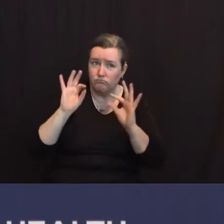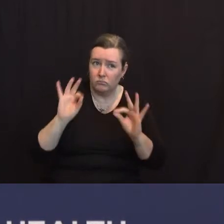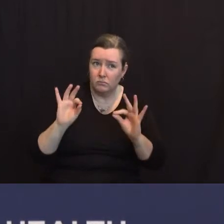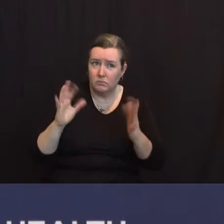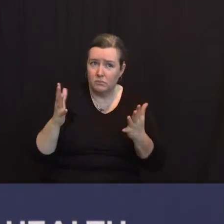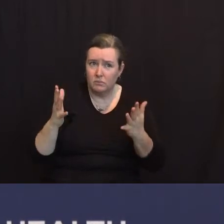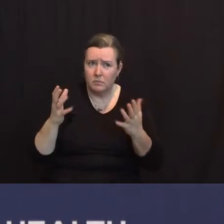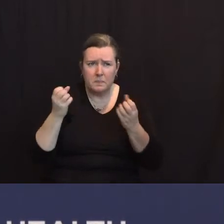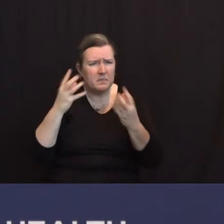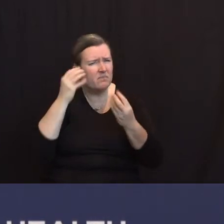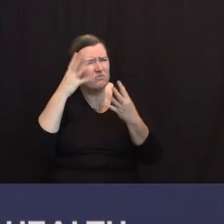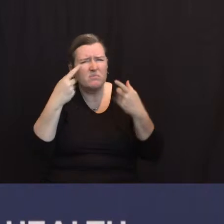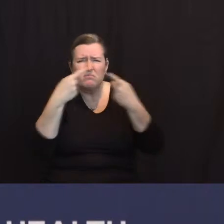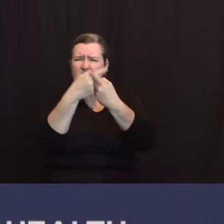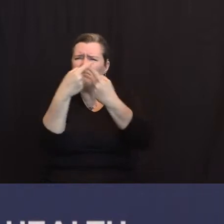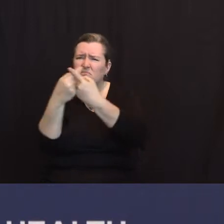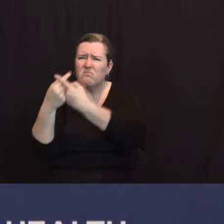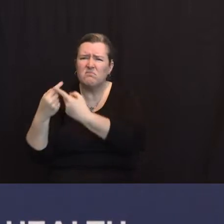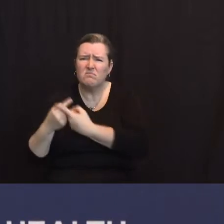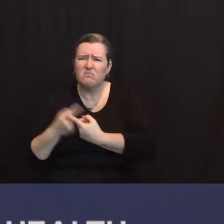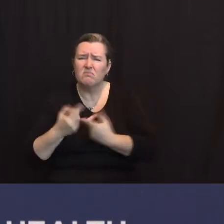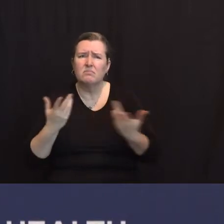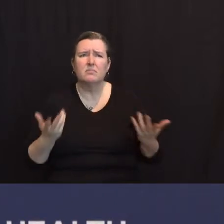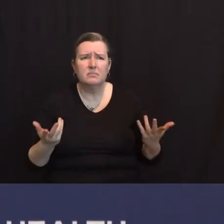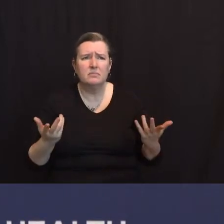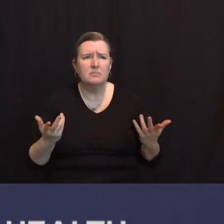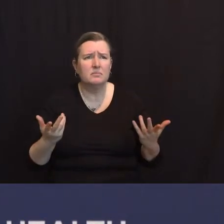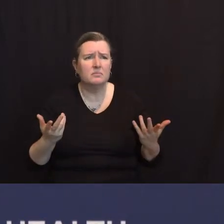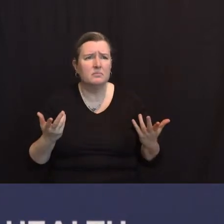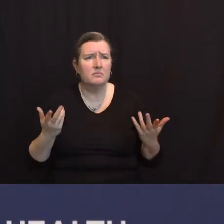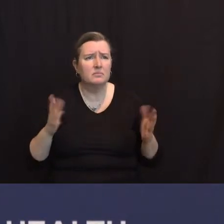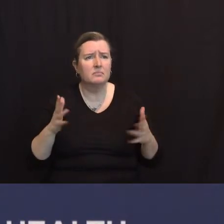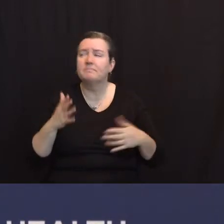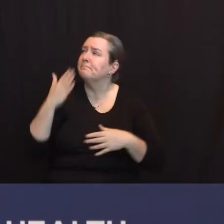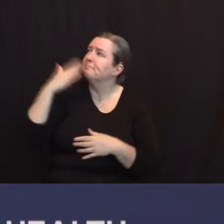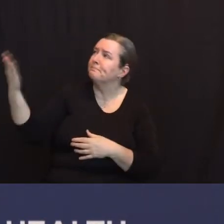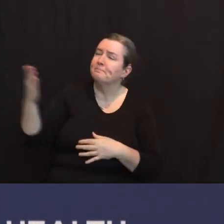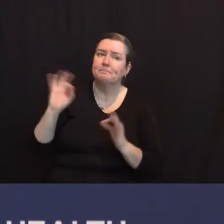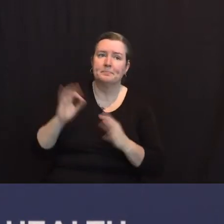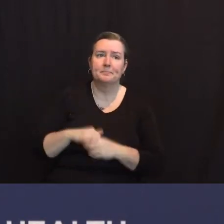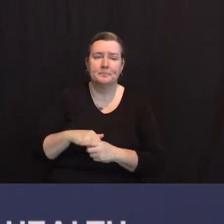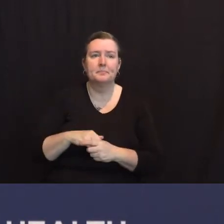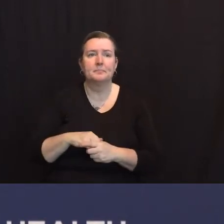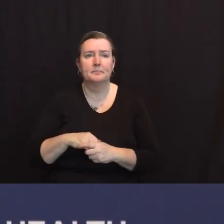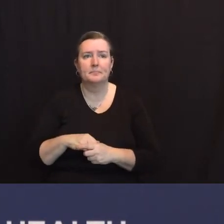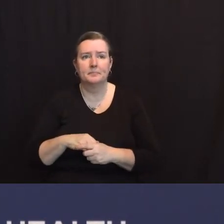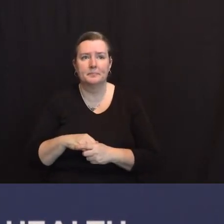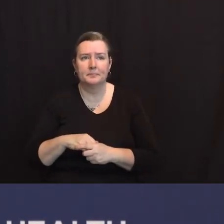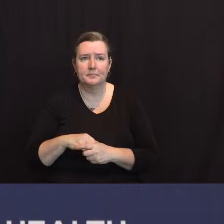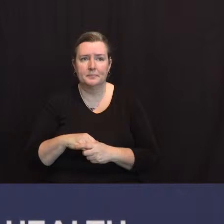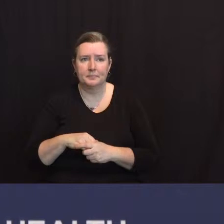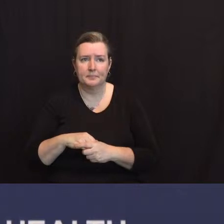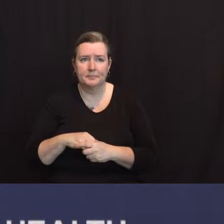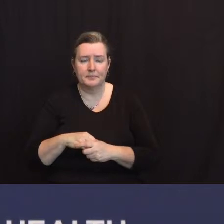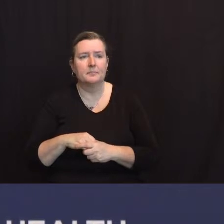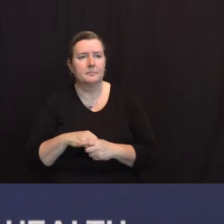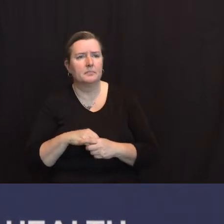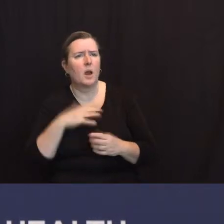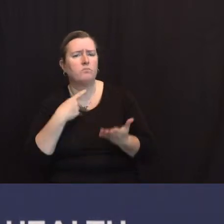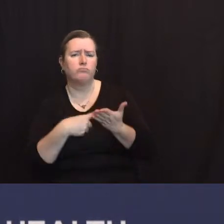get. And that's it. Thank you. Thank you, Dave. I'll say a couple things and then turn it to folks on either side of